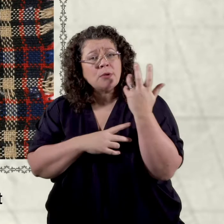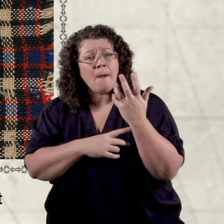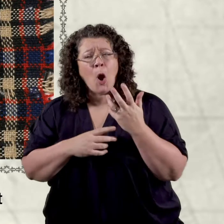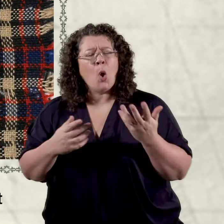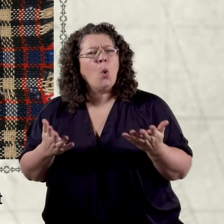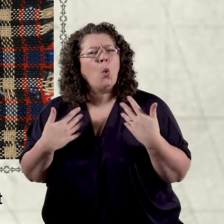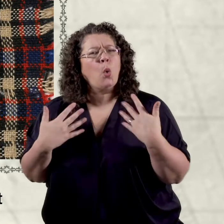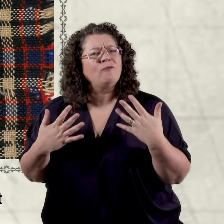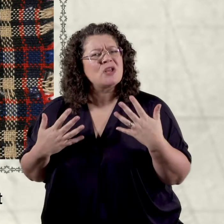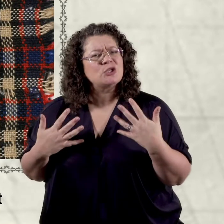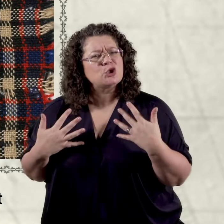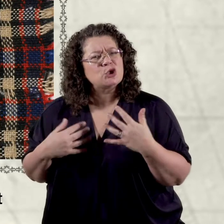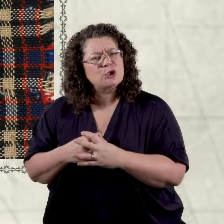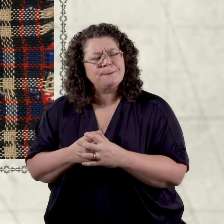summer.